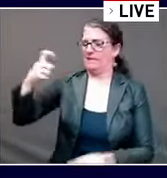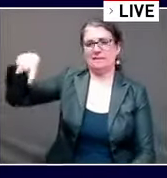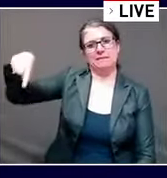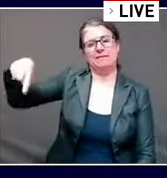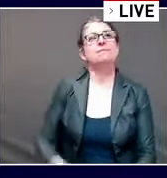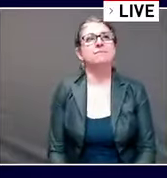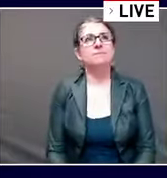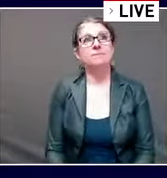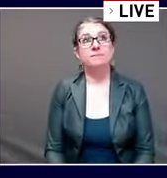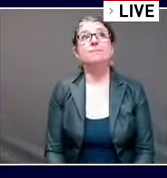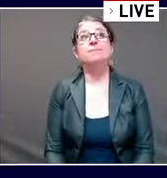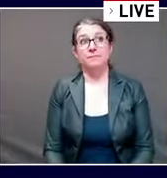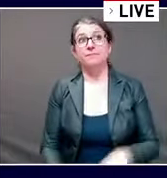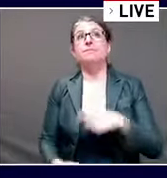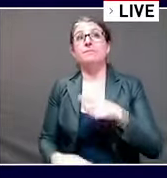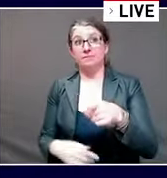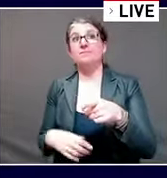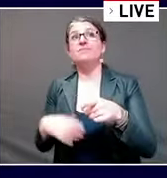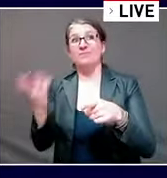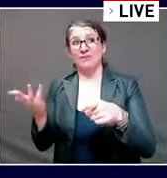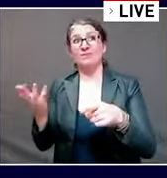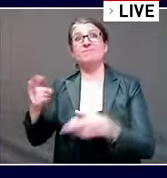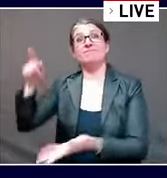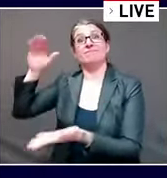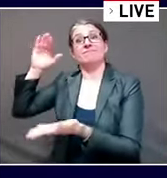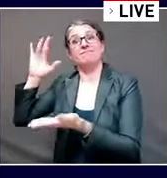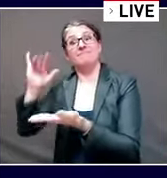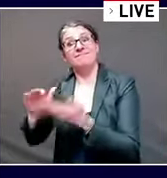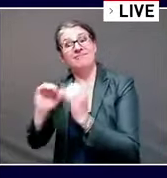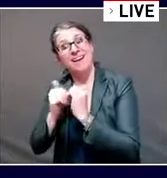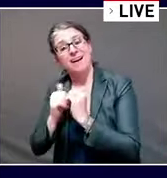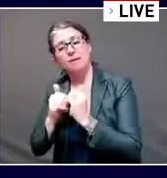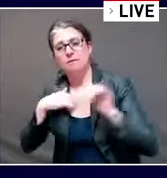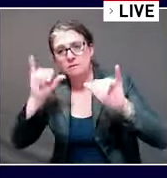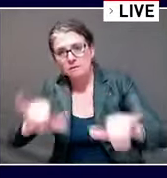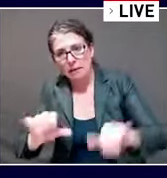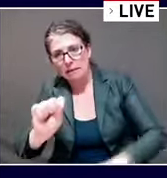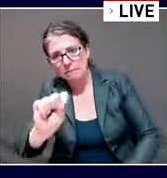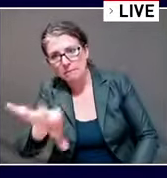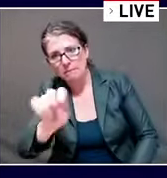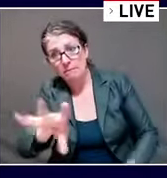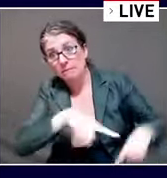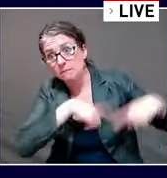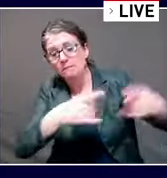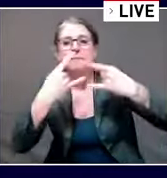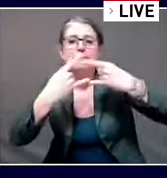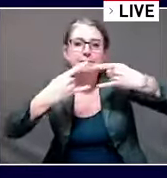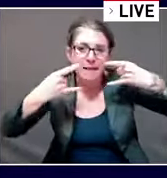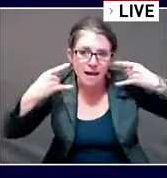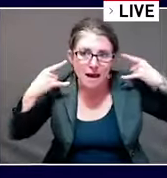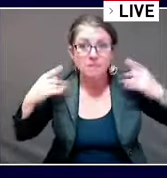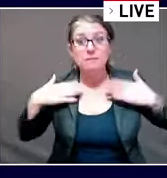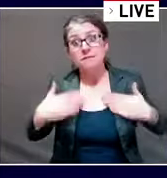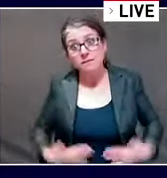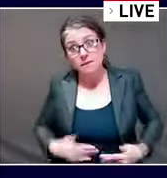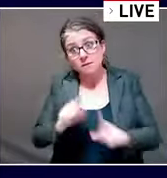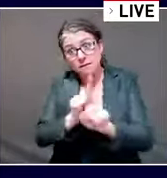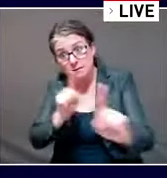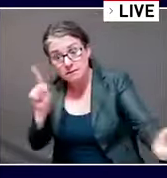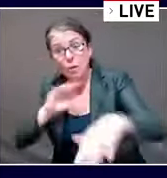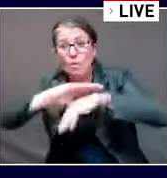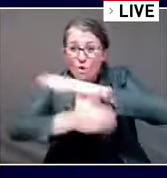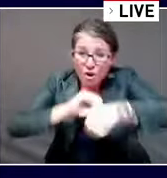back to the basics we've talked about for months now. Going back to those face coverings, going back to talking about physical distancing,